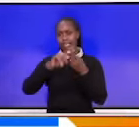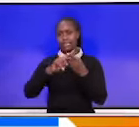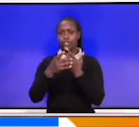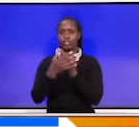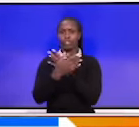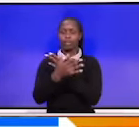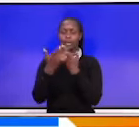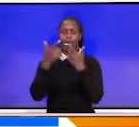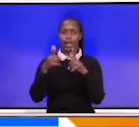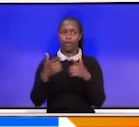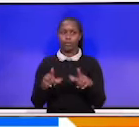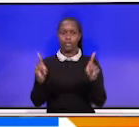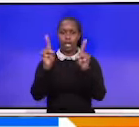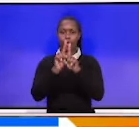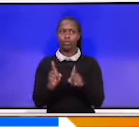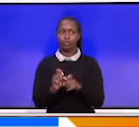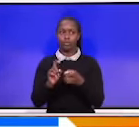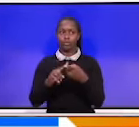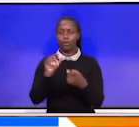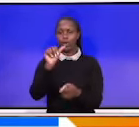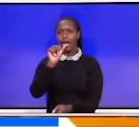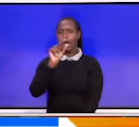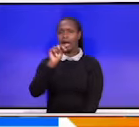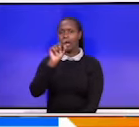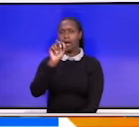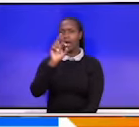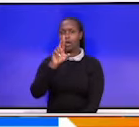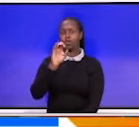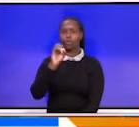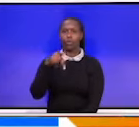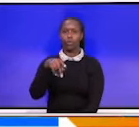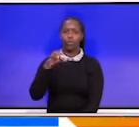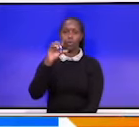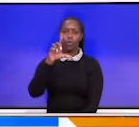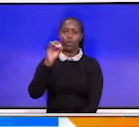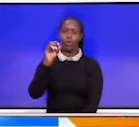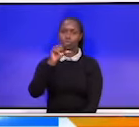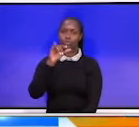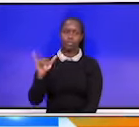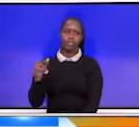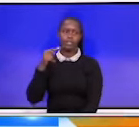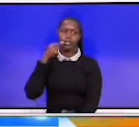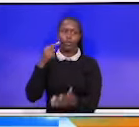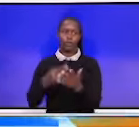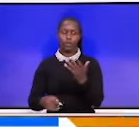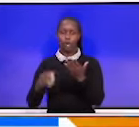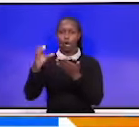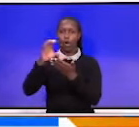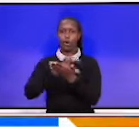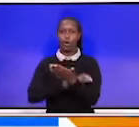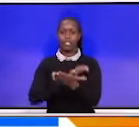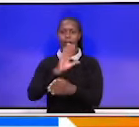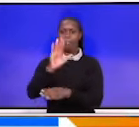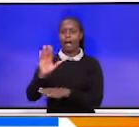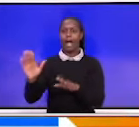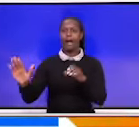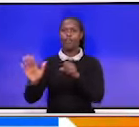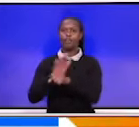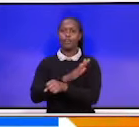as socio and cultural anthropology. And I want to say that her costs are fully paid